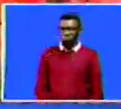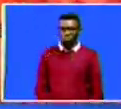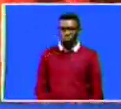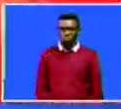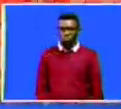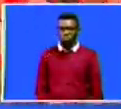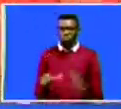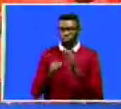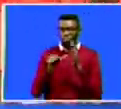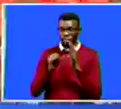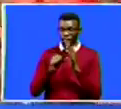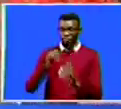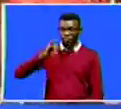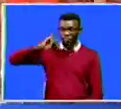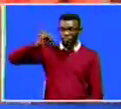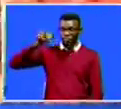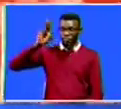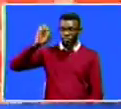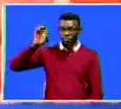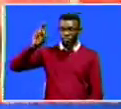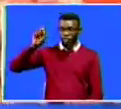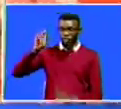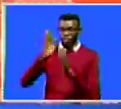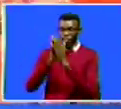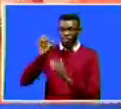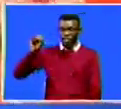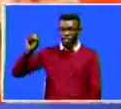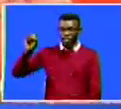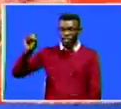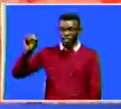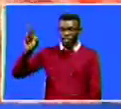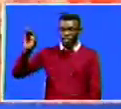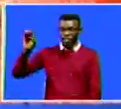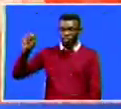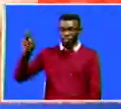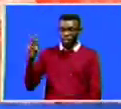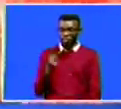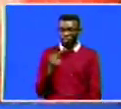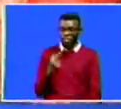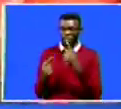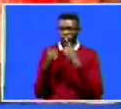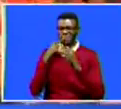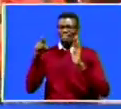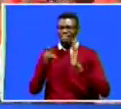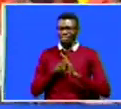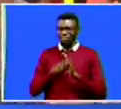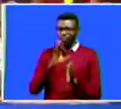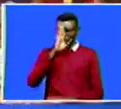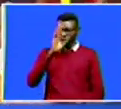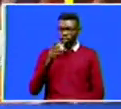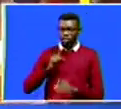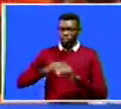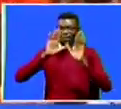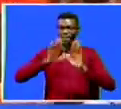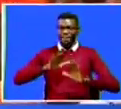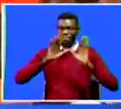Trouble for Junet and Sumra stems from their electrifying speeches before an ODM rally on Sunday, drumming up support for Imran